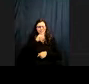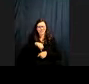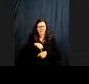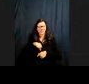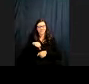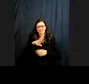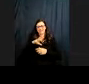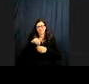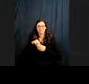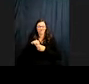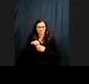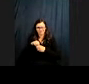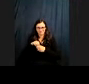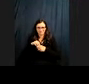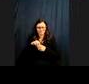transported.